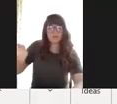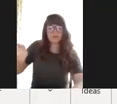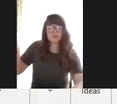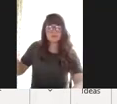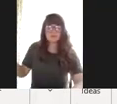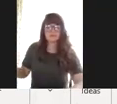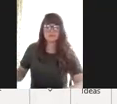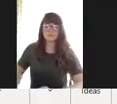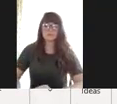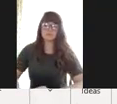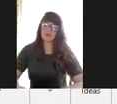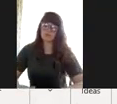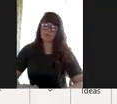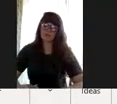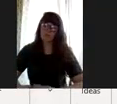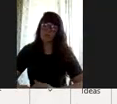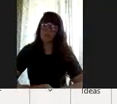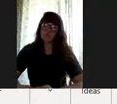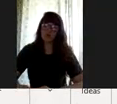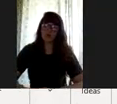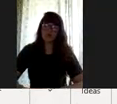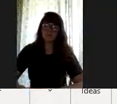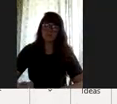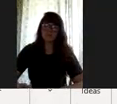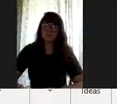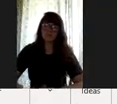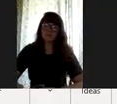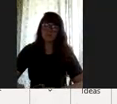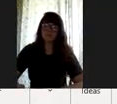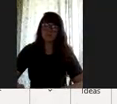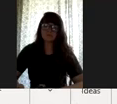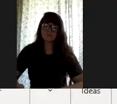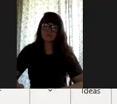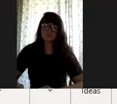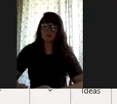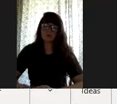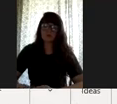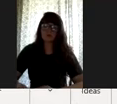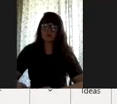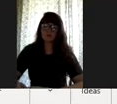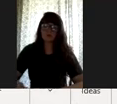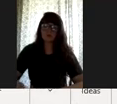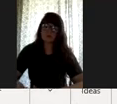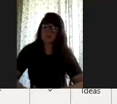another. Yeah, good. All right, I think you knocked that one out the park. Hopefully,